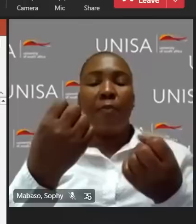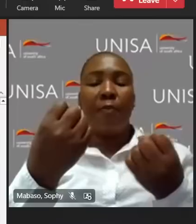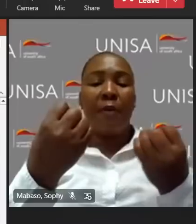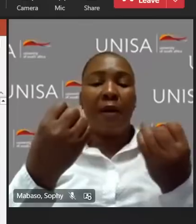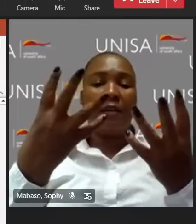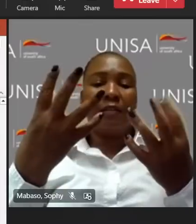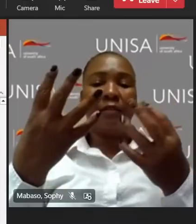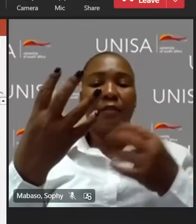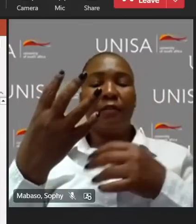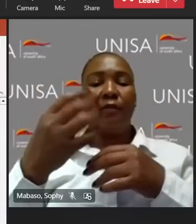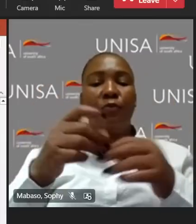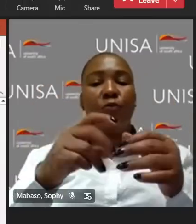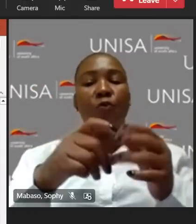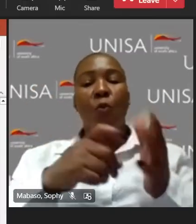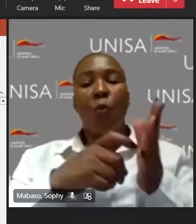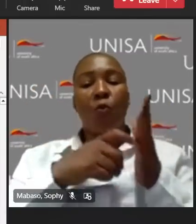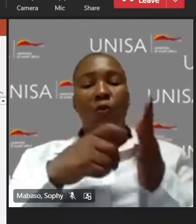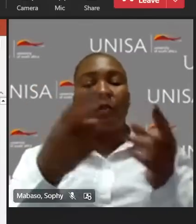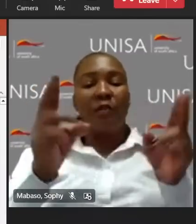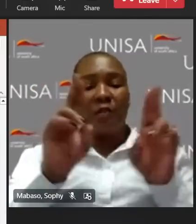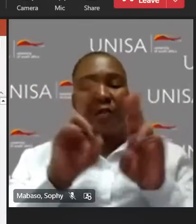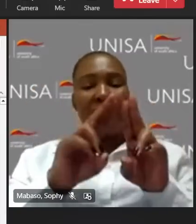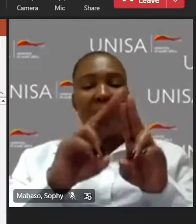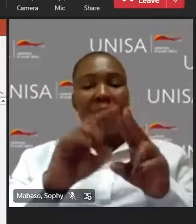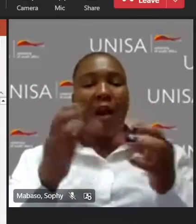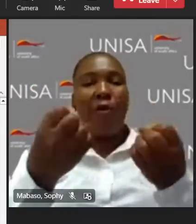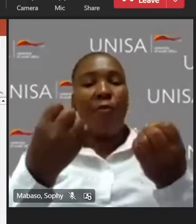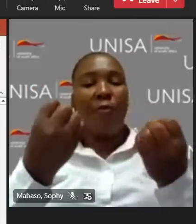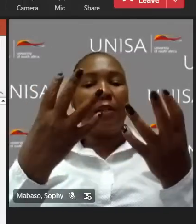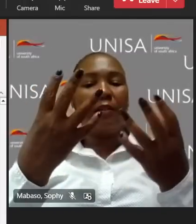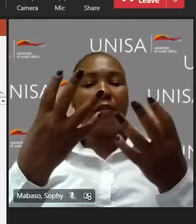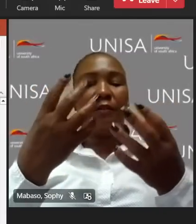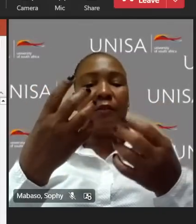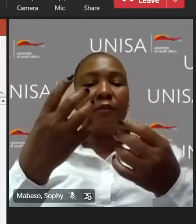currently have in your account and how much you owe.